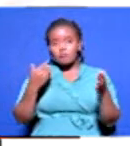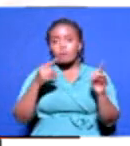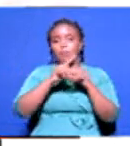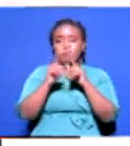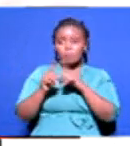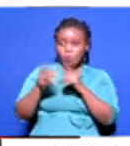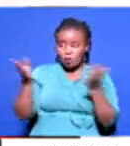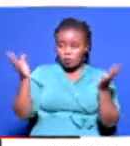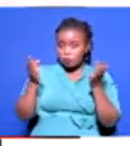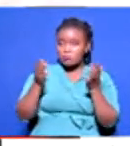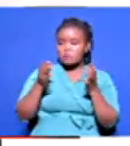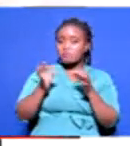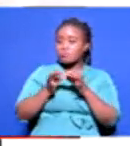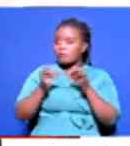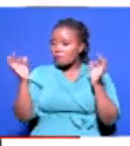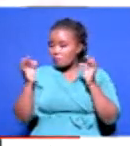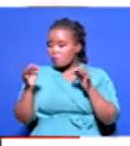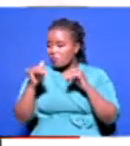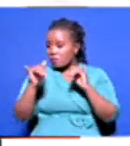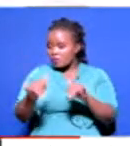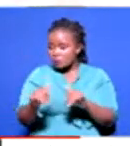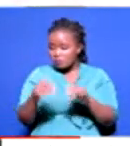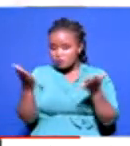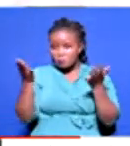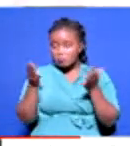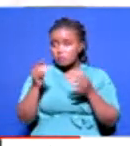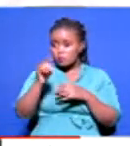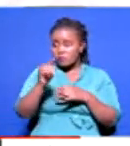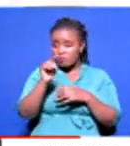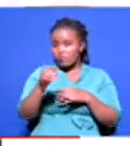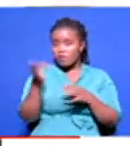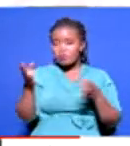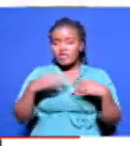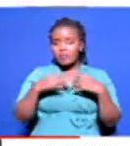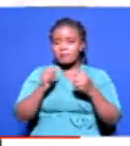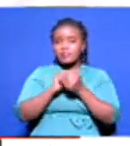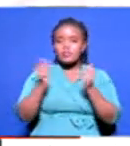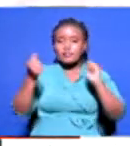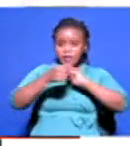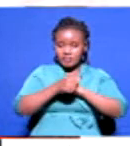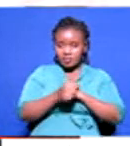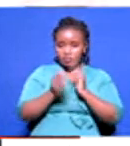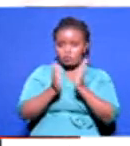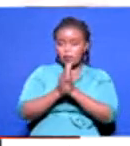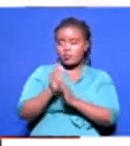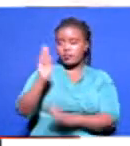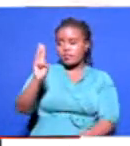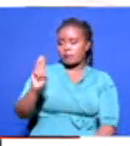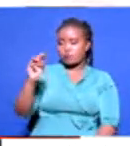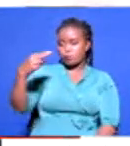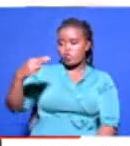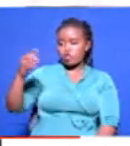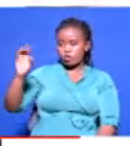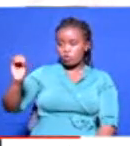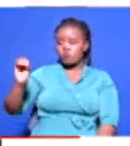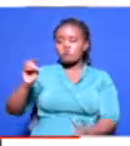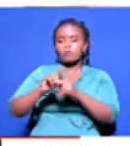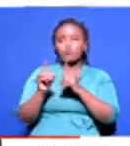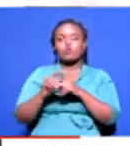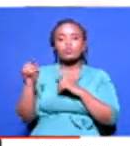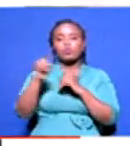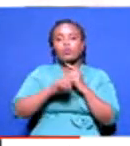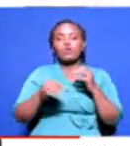life of the thawed vaccine has been reviewed by WHO, and we have got